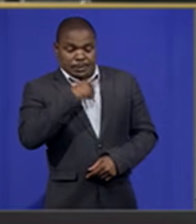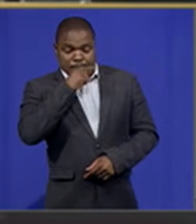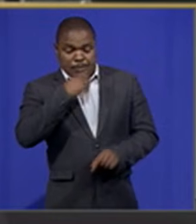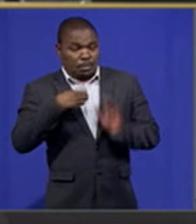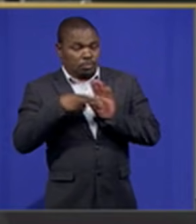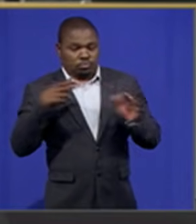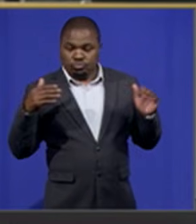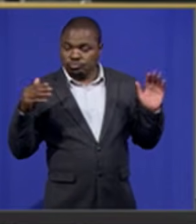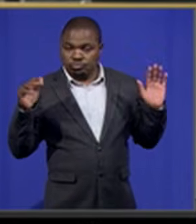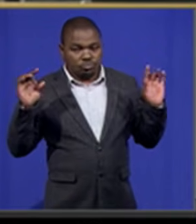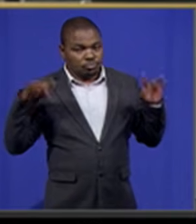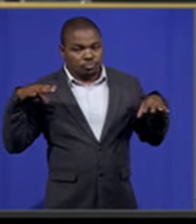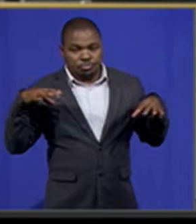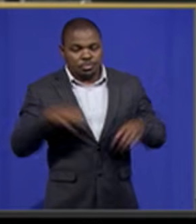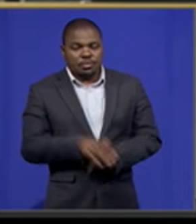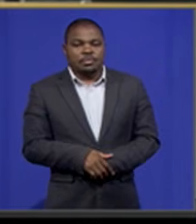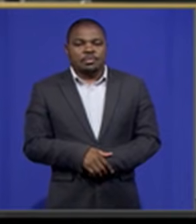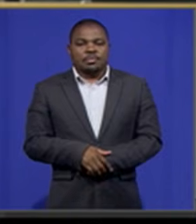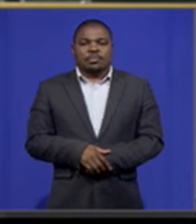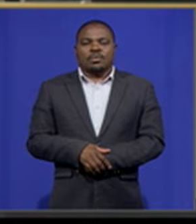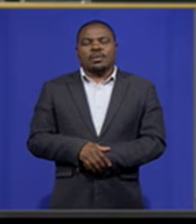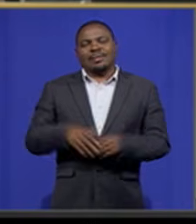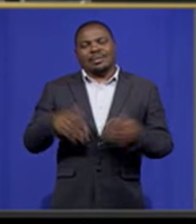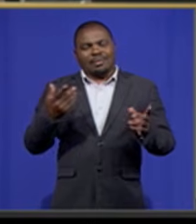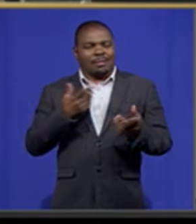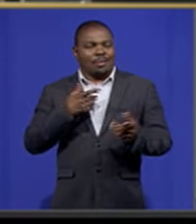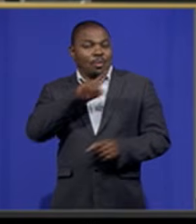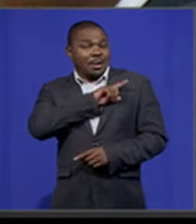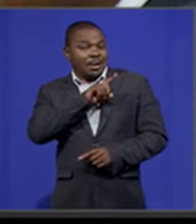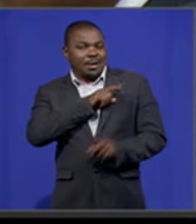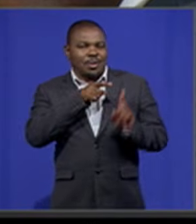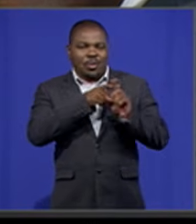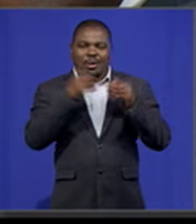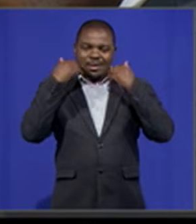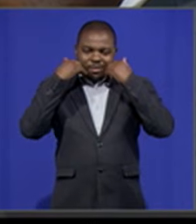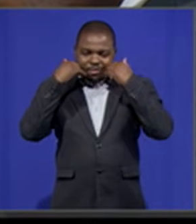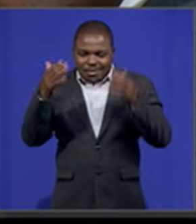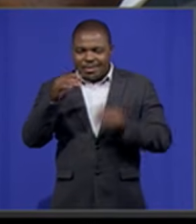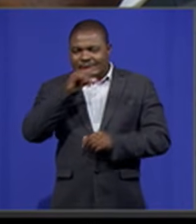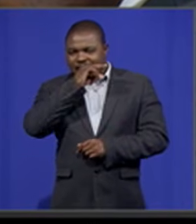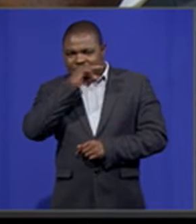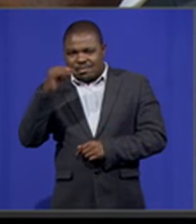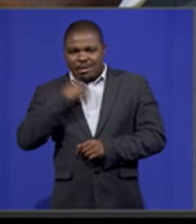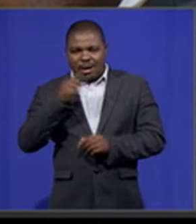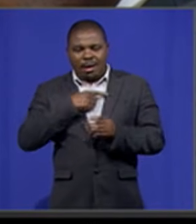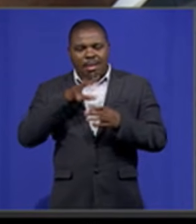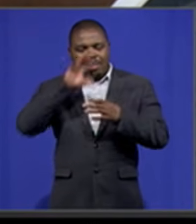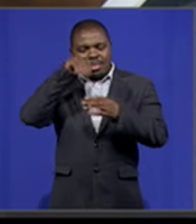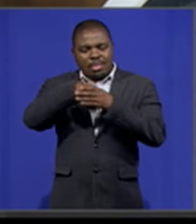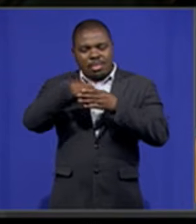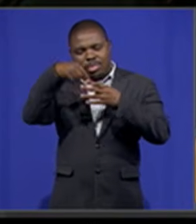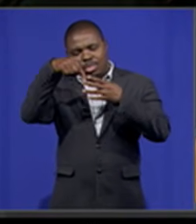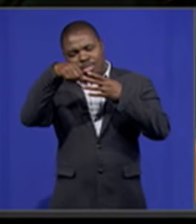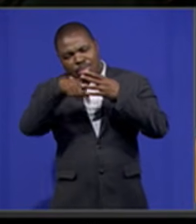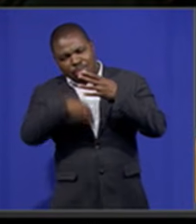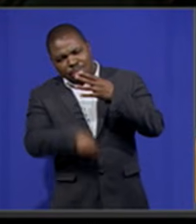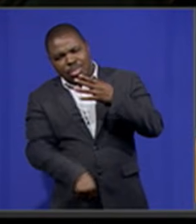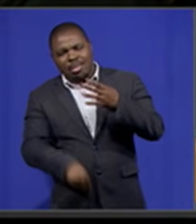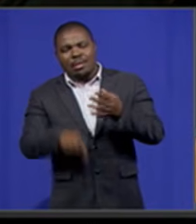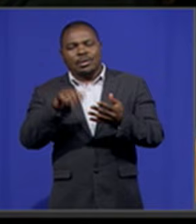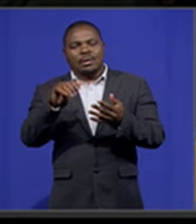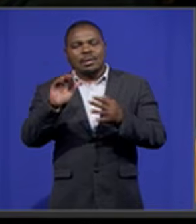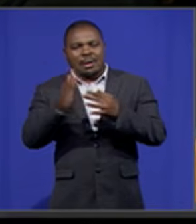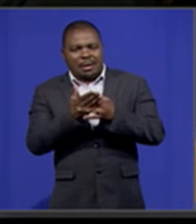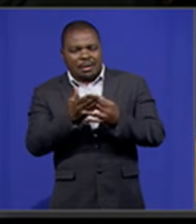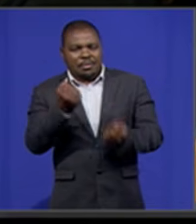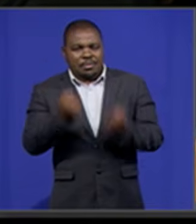myself. Maatla o se nyake go araba dipotšišo e le ge a tšhaba o itatetša Khomišeneng ya dinyakišišo a dumelela Tlhatse go gana go araba